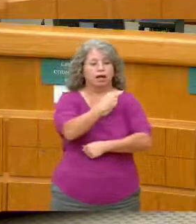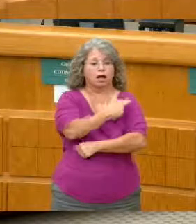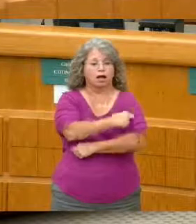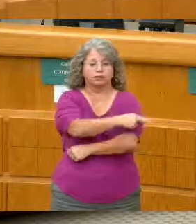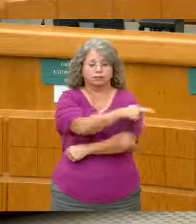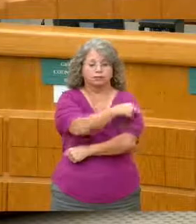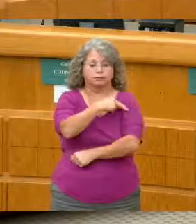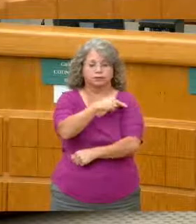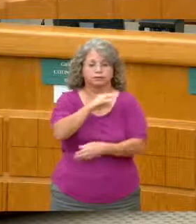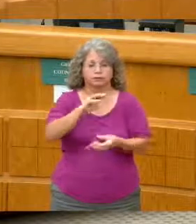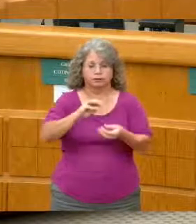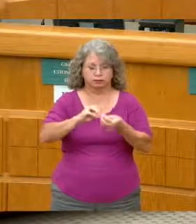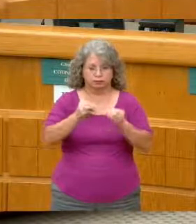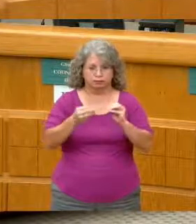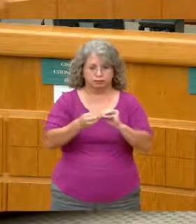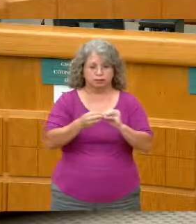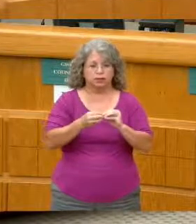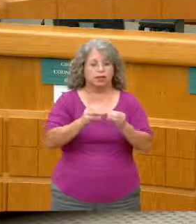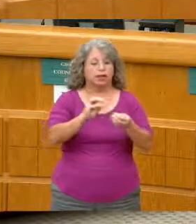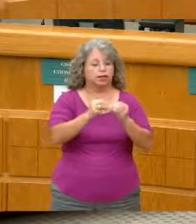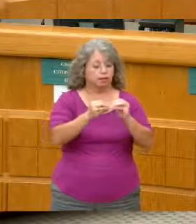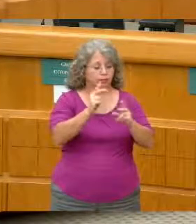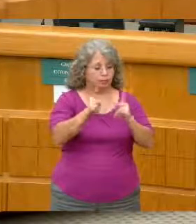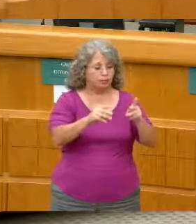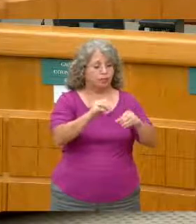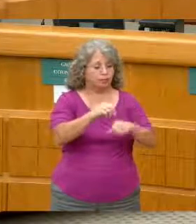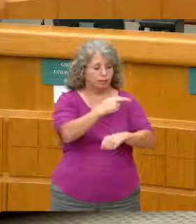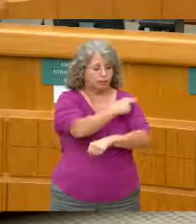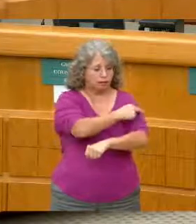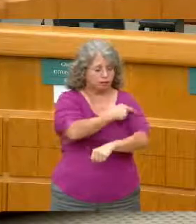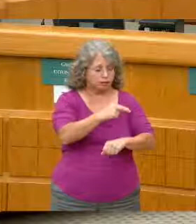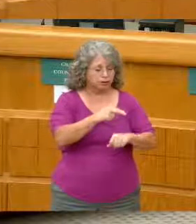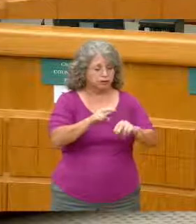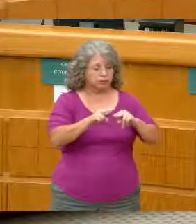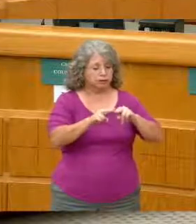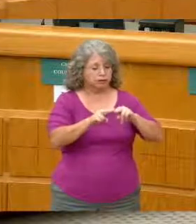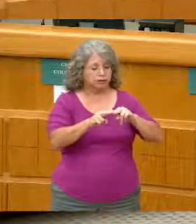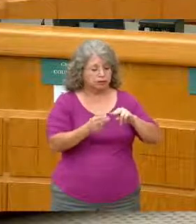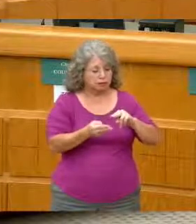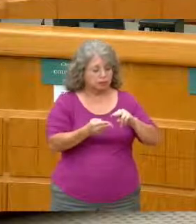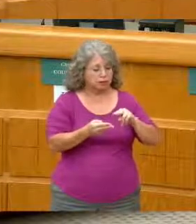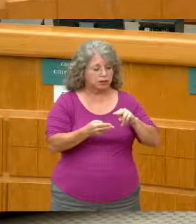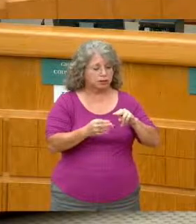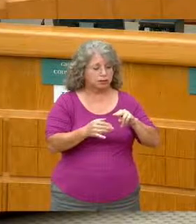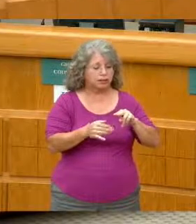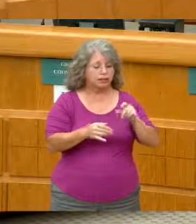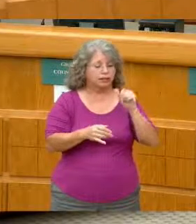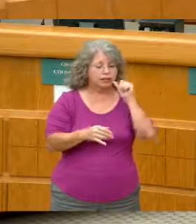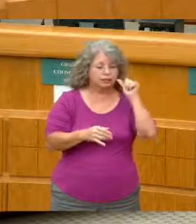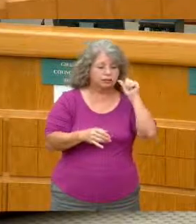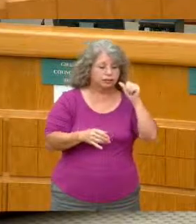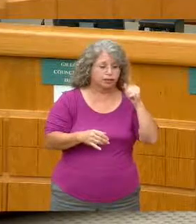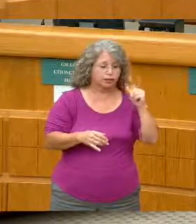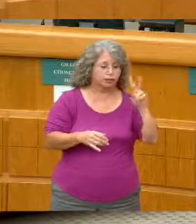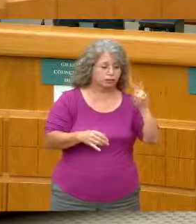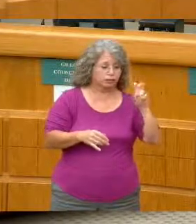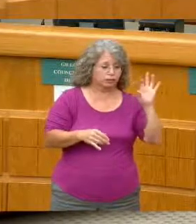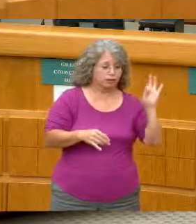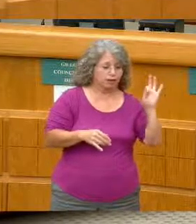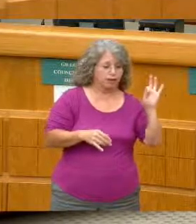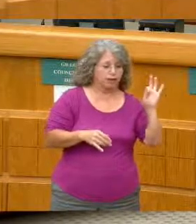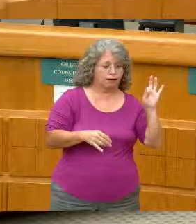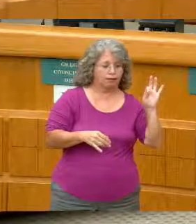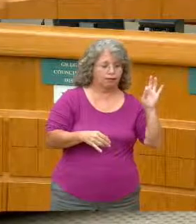Our change in hospitalizations is that the number of people in the hospital recovering decreased by 1. And so yesterday we